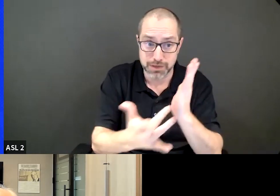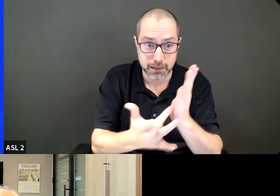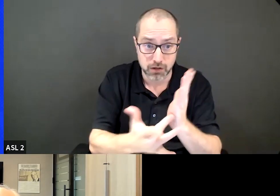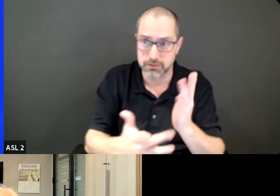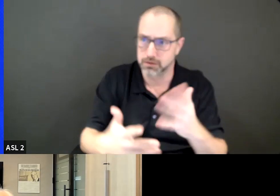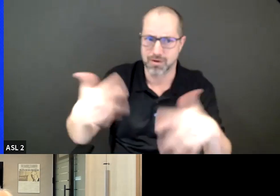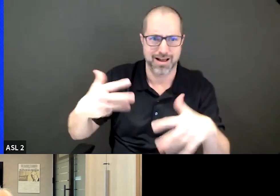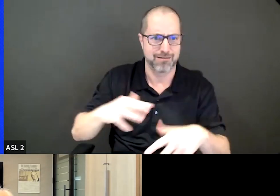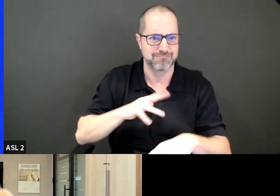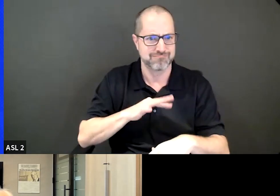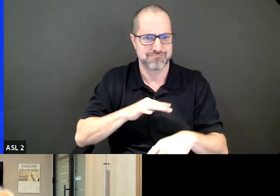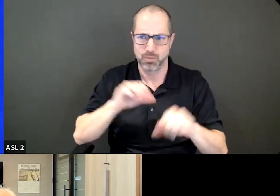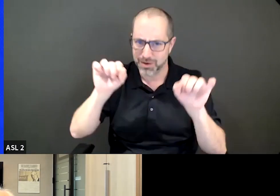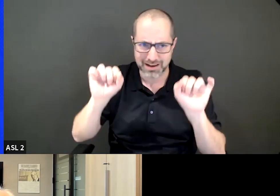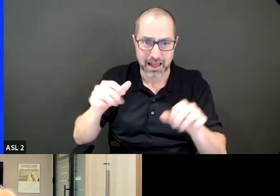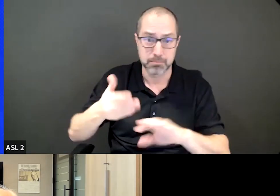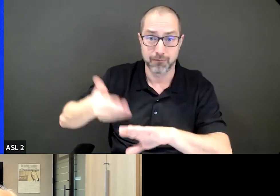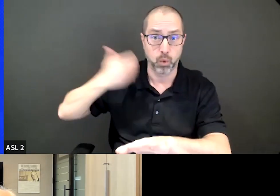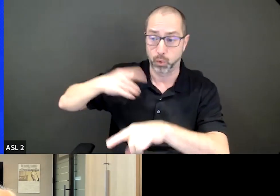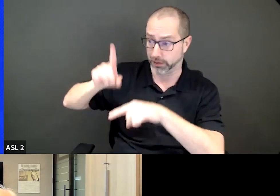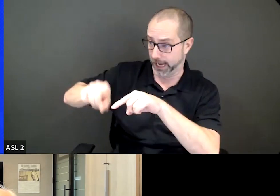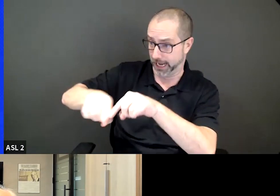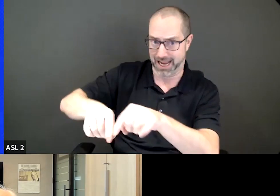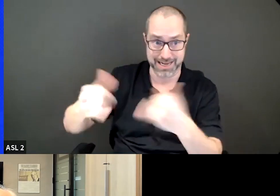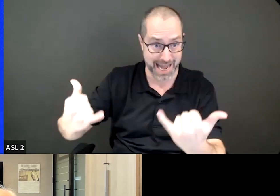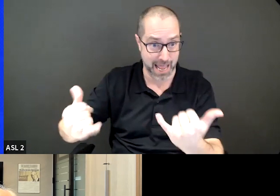to tap into these skills. I'd be interested to get your perspective.